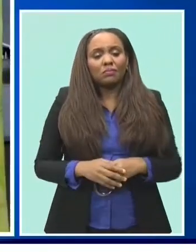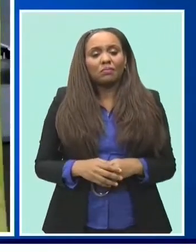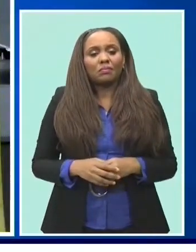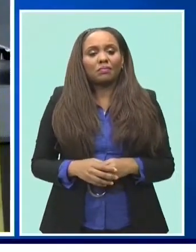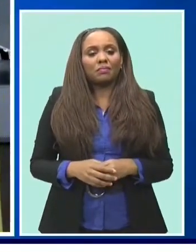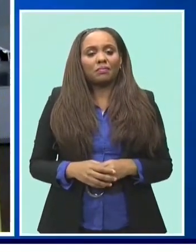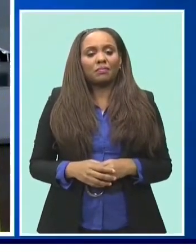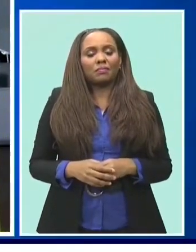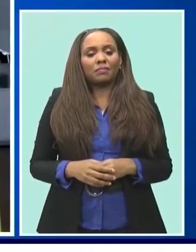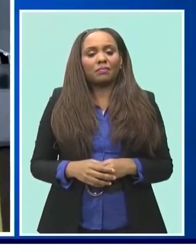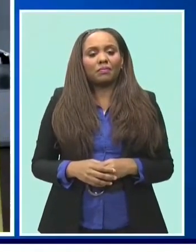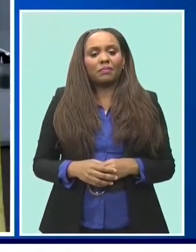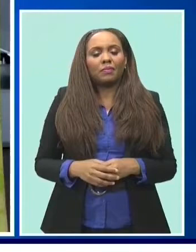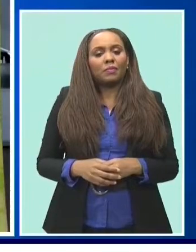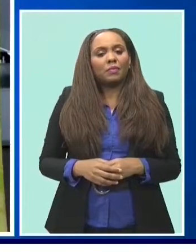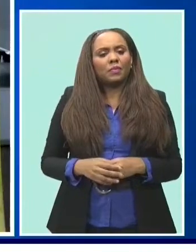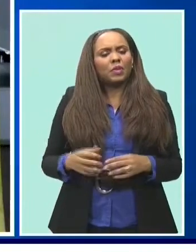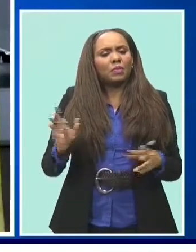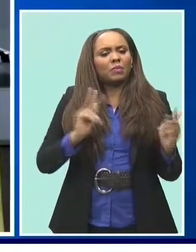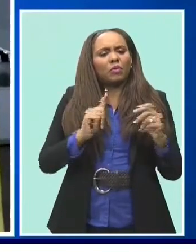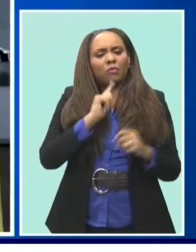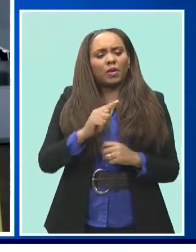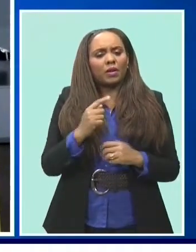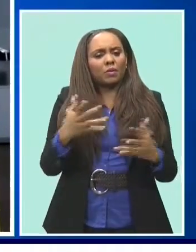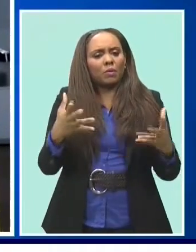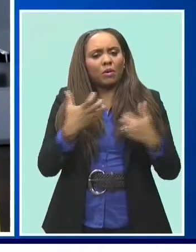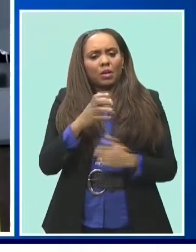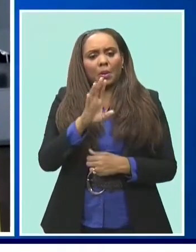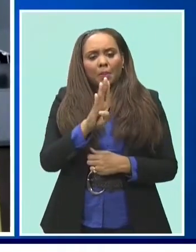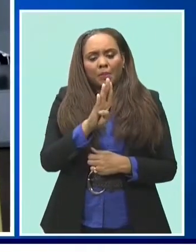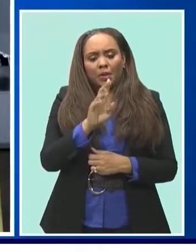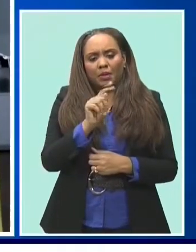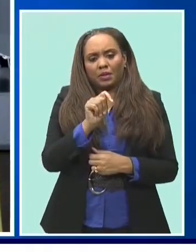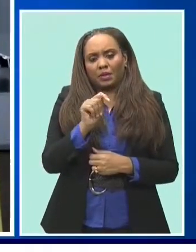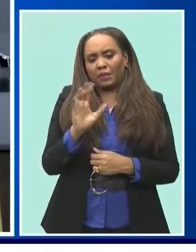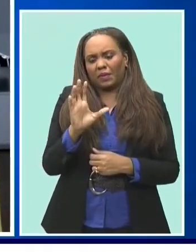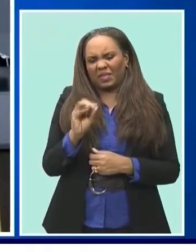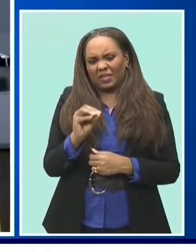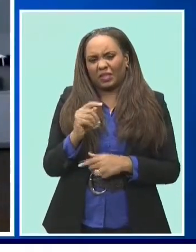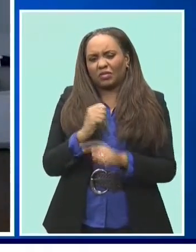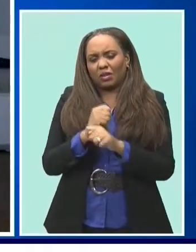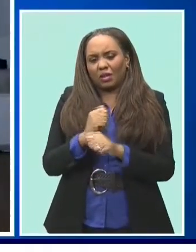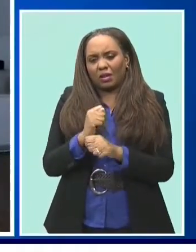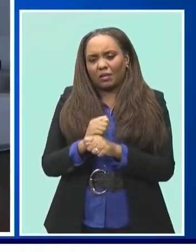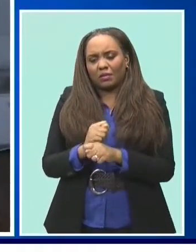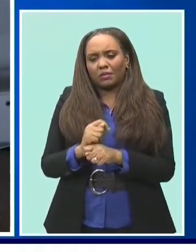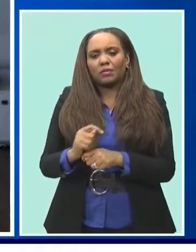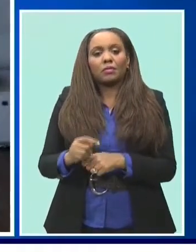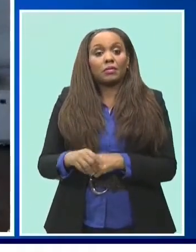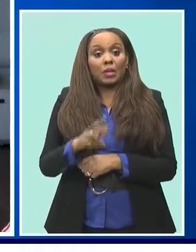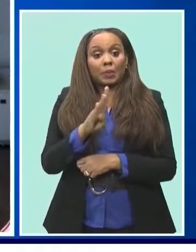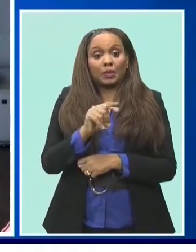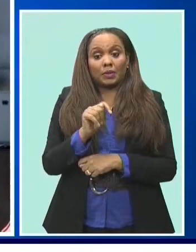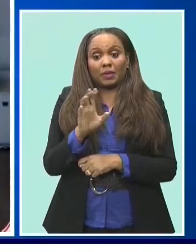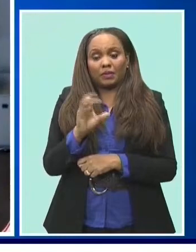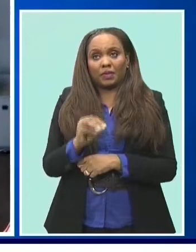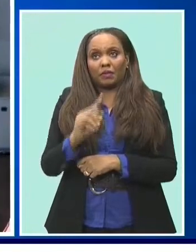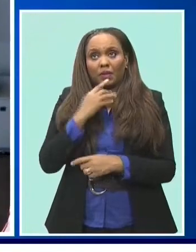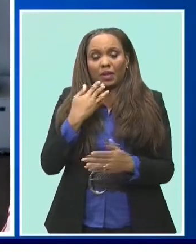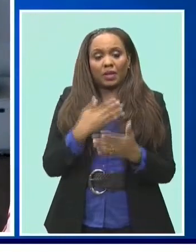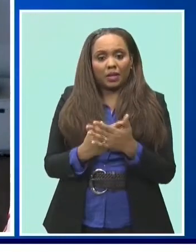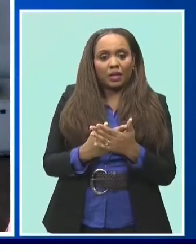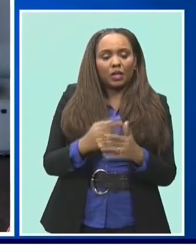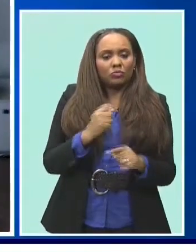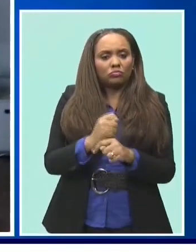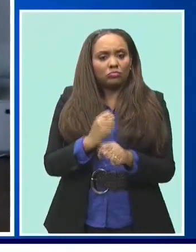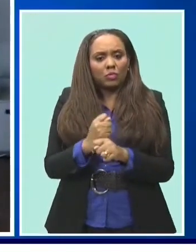guys wanted us to bring in the BT50, and I think that was a real big part of it for us this year. This BT50 is a versatile vehicle. It's